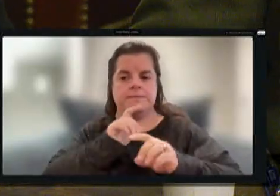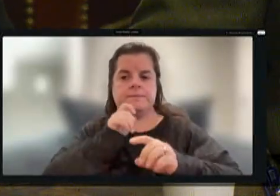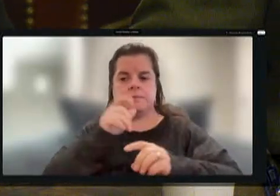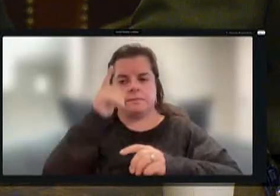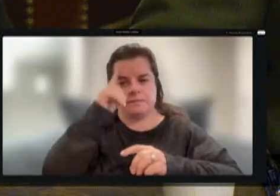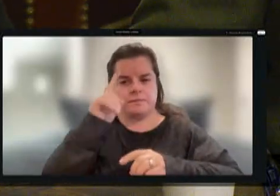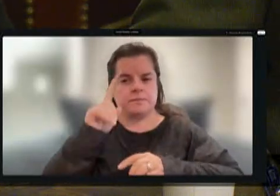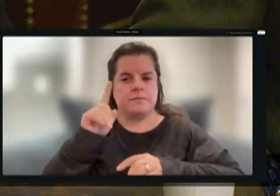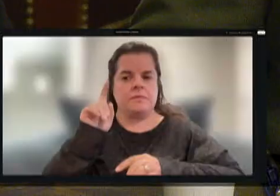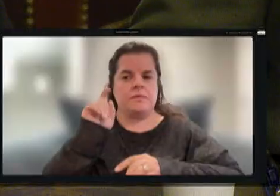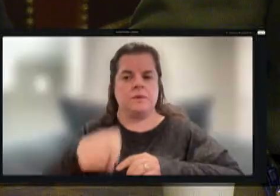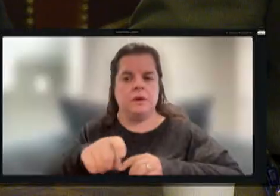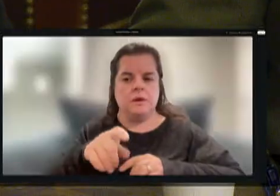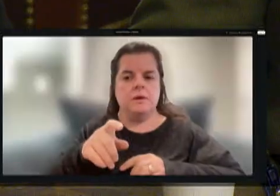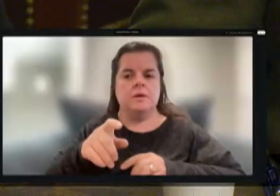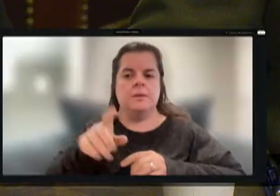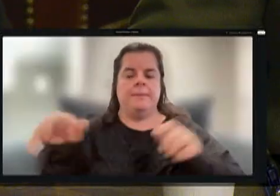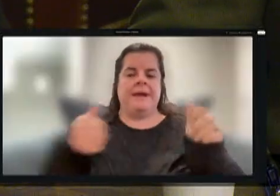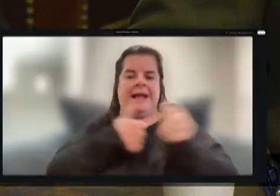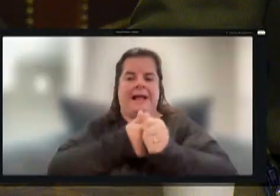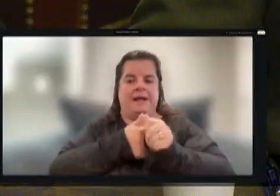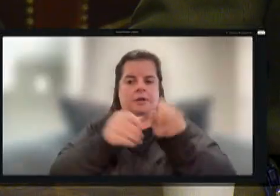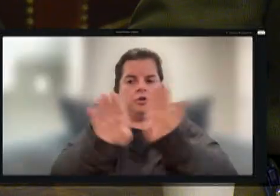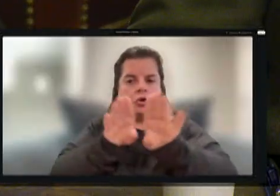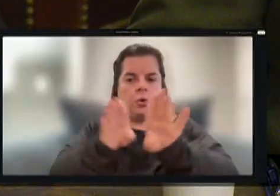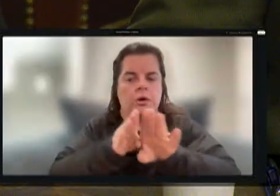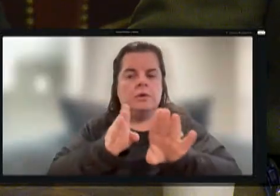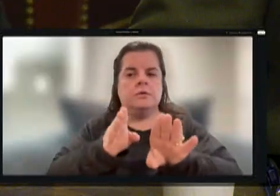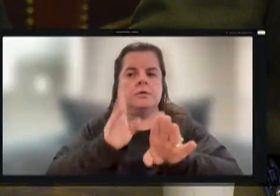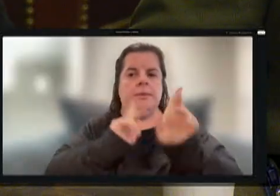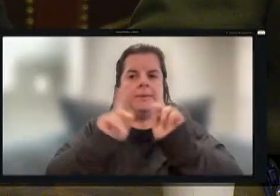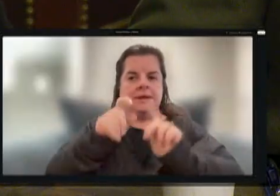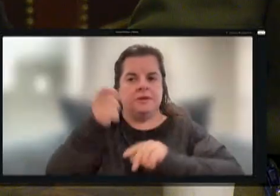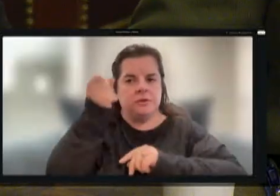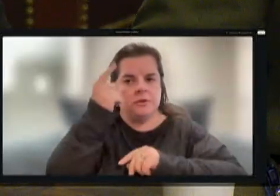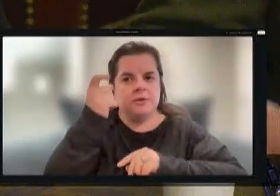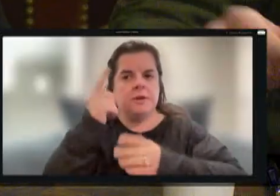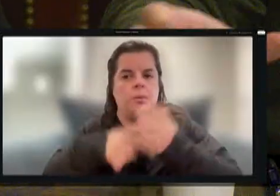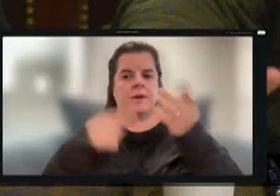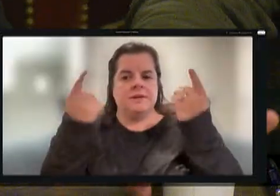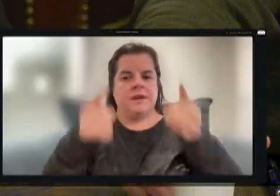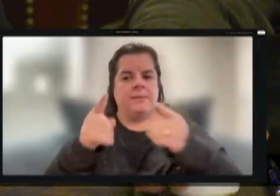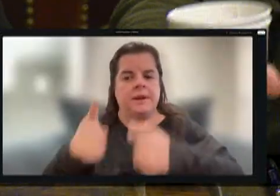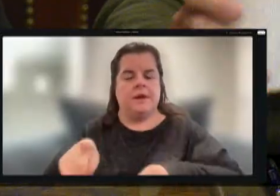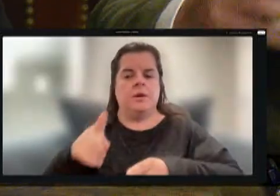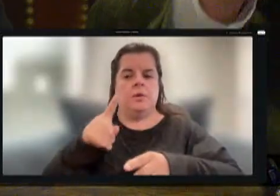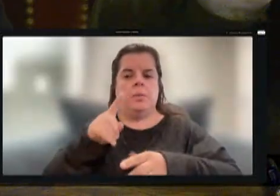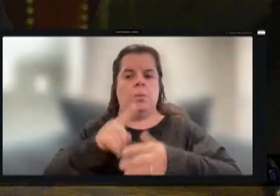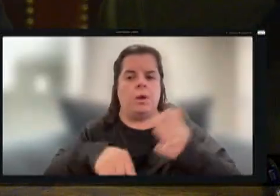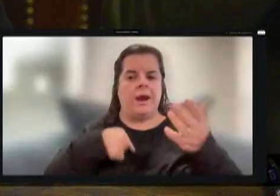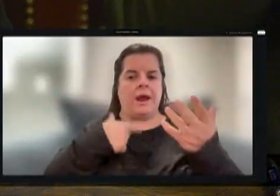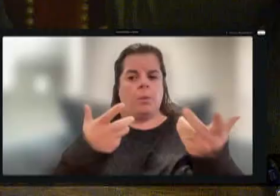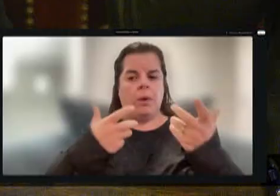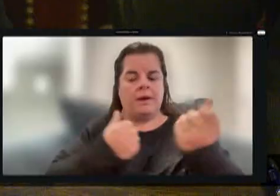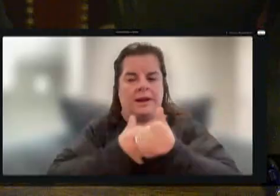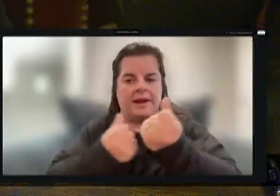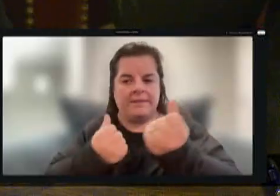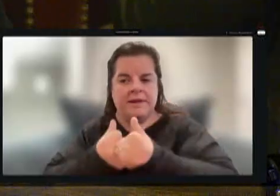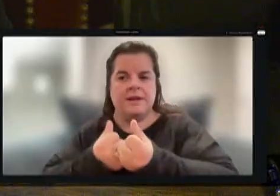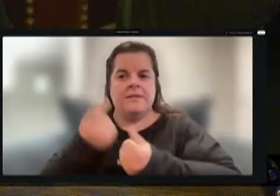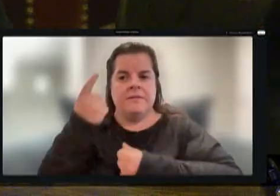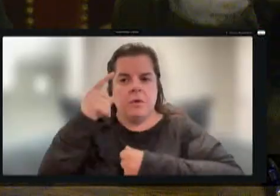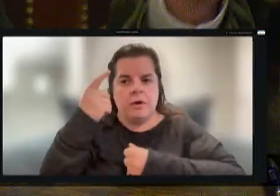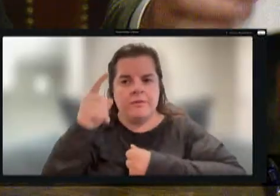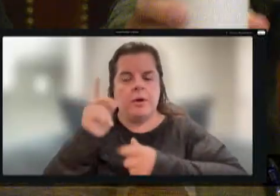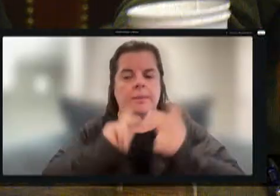behind closed doors. I think the public needs to understand what's really happening. And so for me, that's what I would advocate for, is that the public knows why